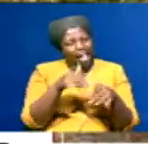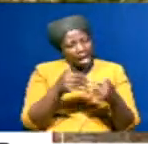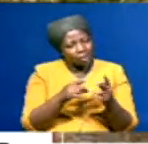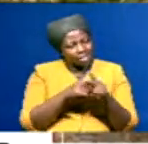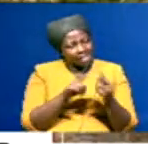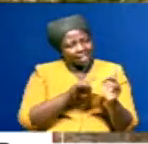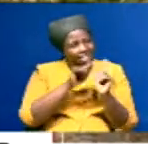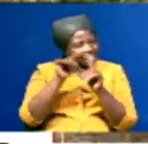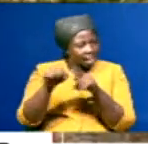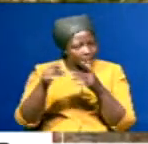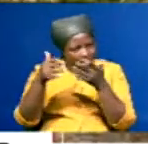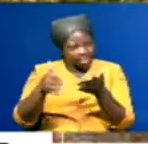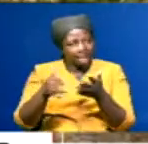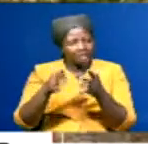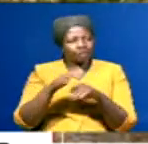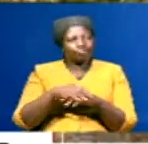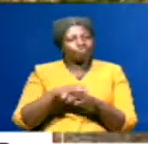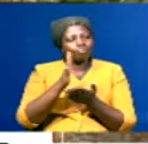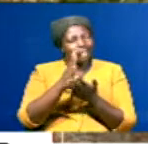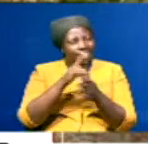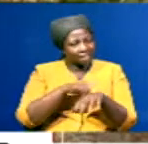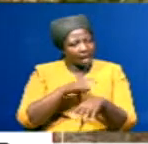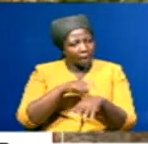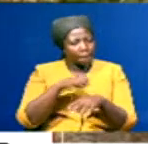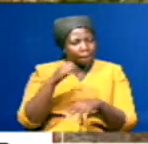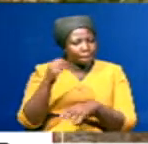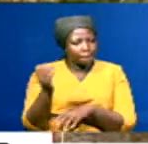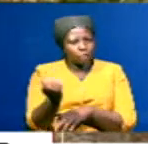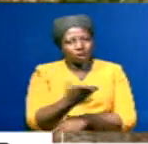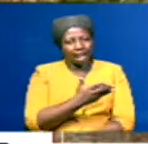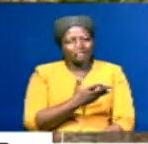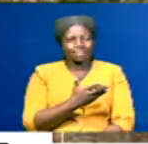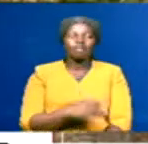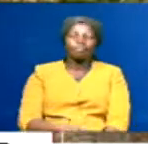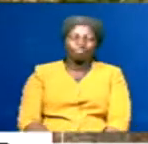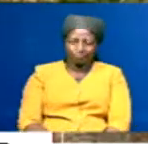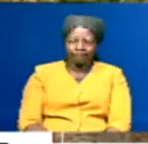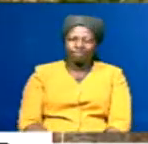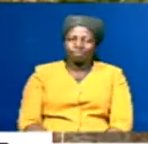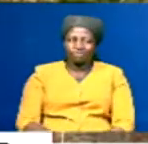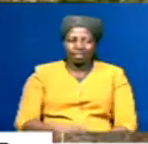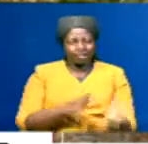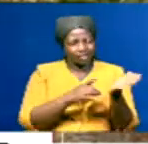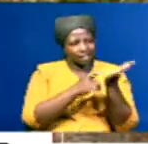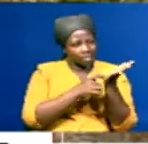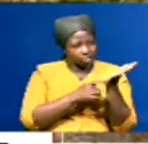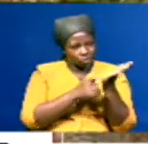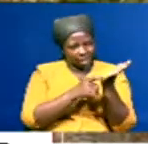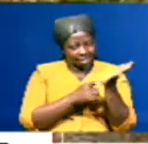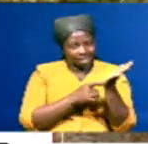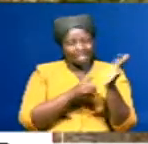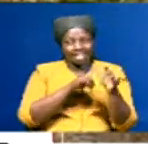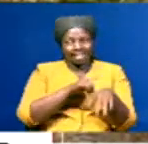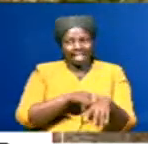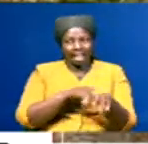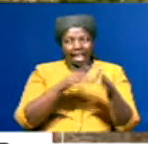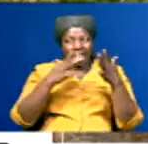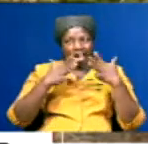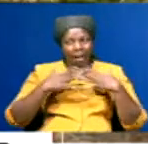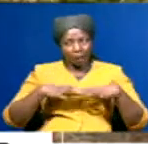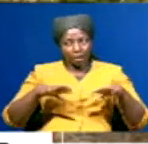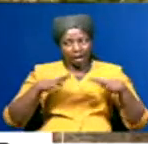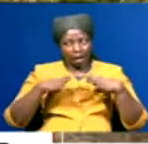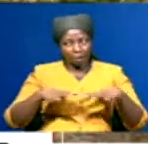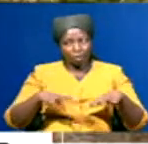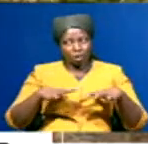there. Part-time broadcasting. Part-time broadcasting. Kiswahili. Kiswahili. When people were at